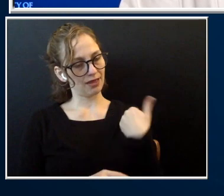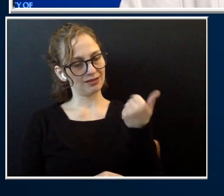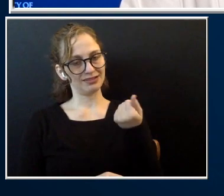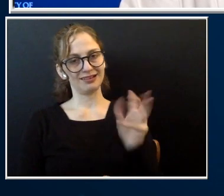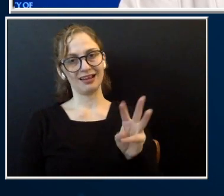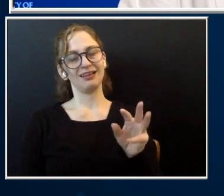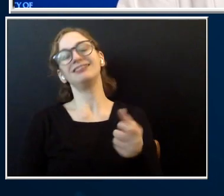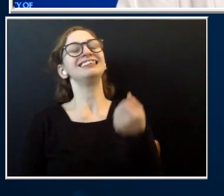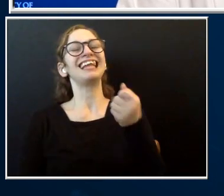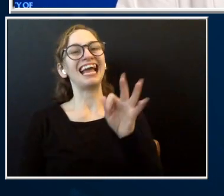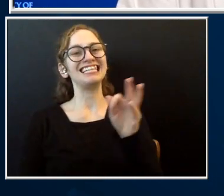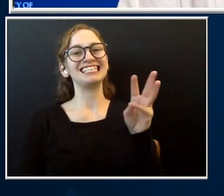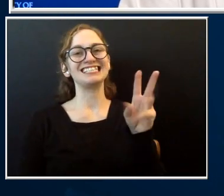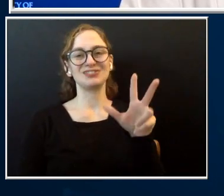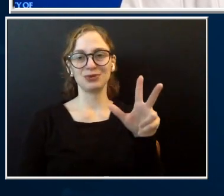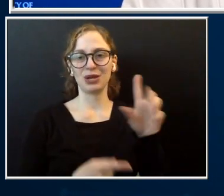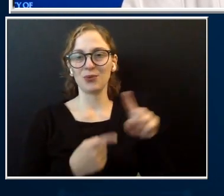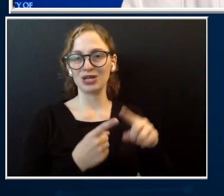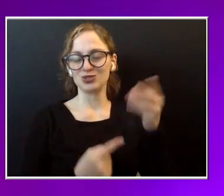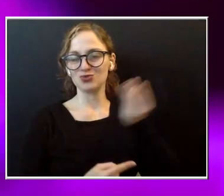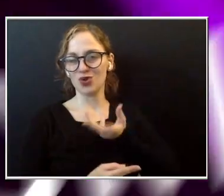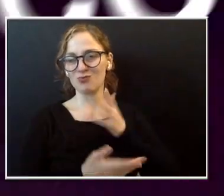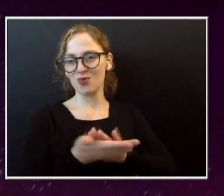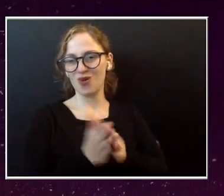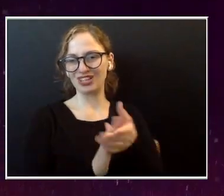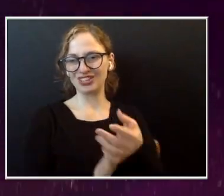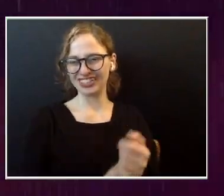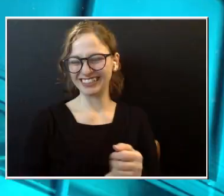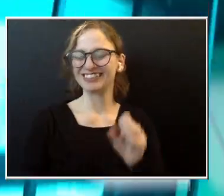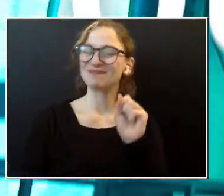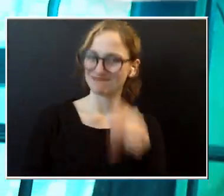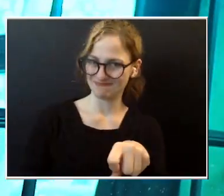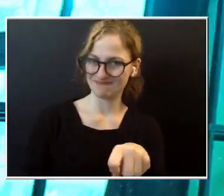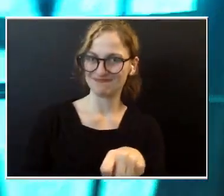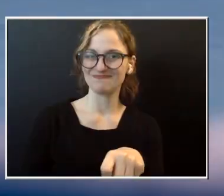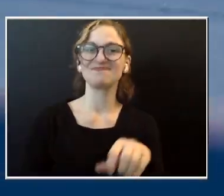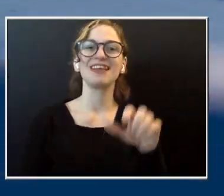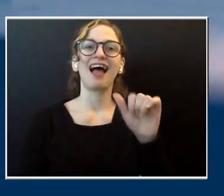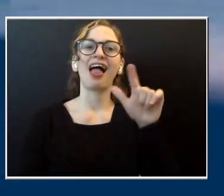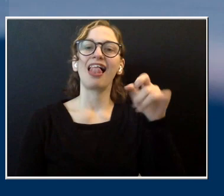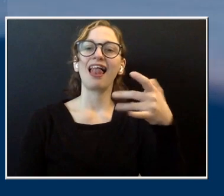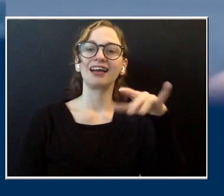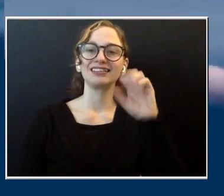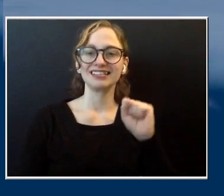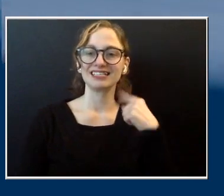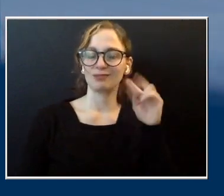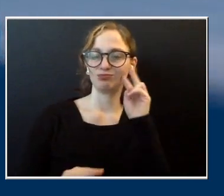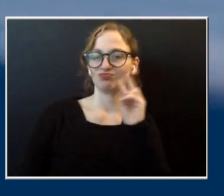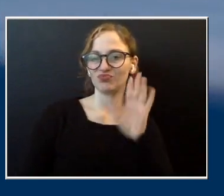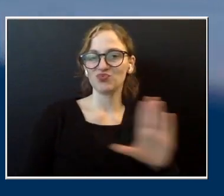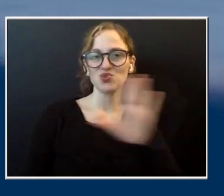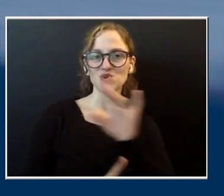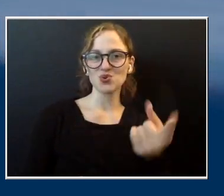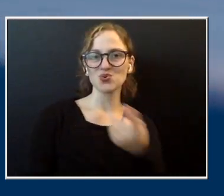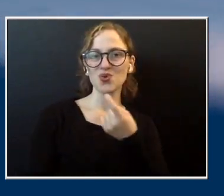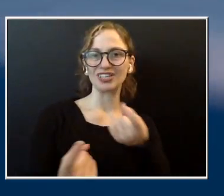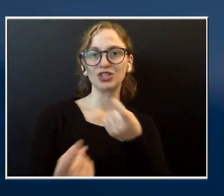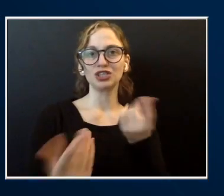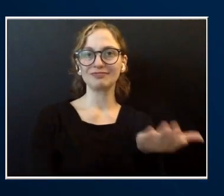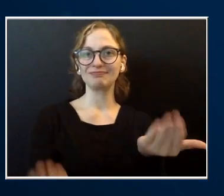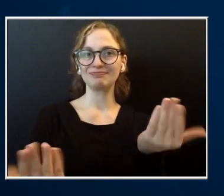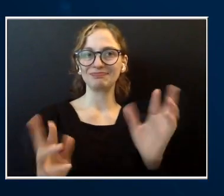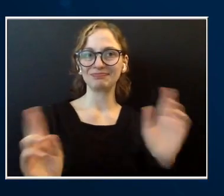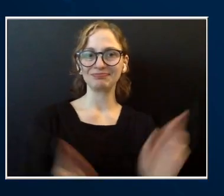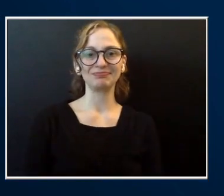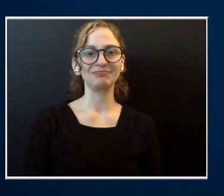absolutely. All right. All right. Alexis Del Cid has been monitoring our feeds for your questions. Alexis, what are our viewers asking this morning? We're getting